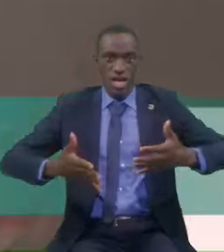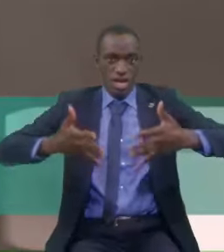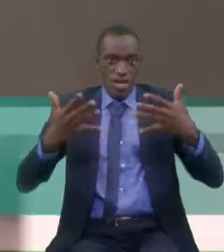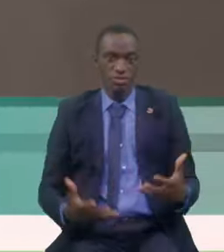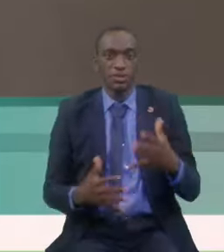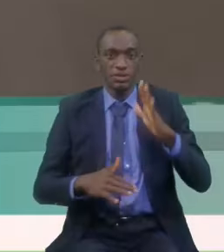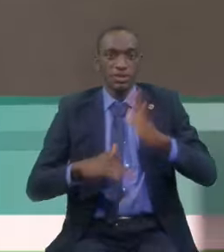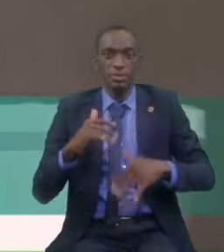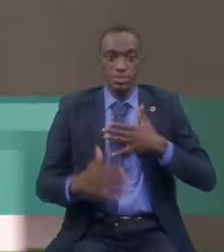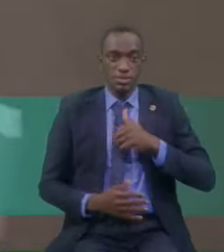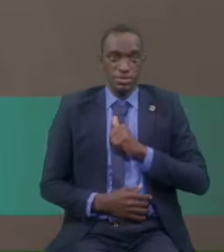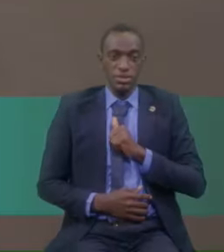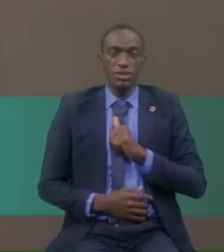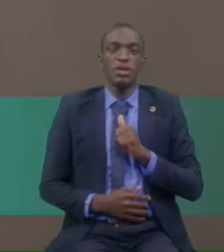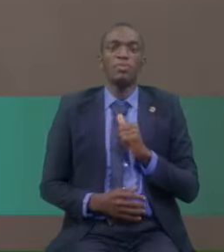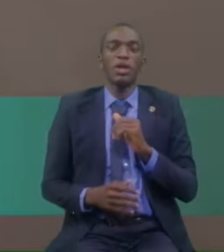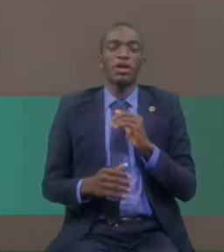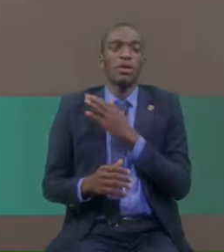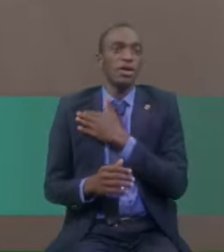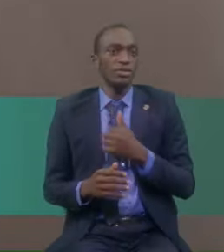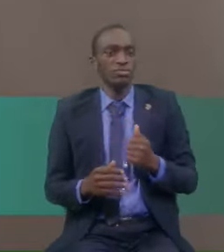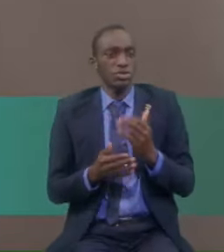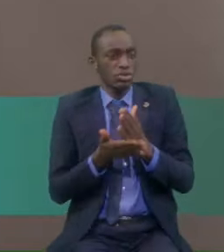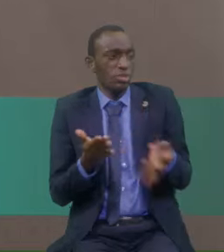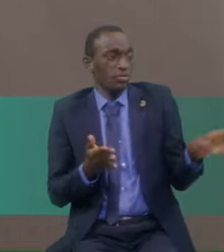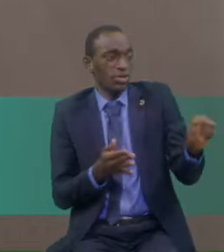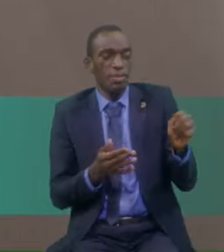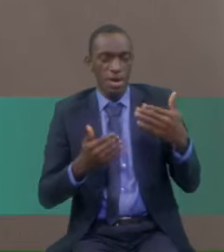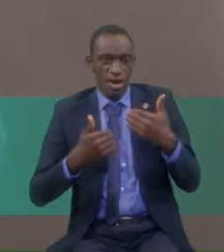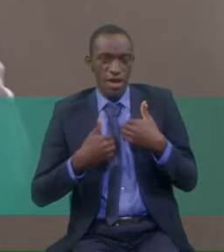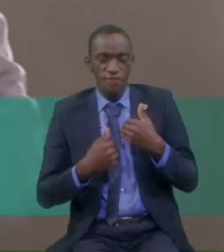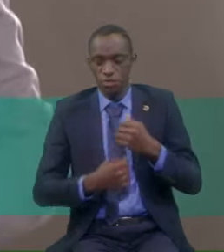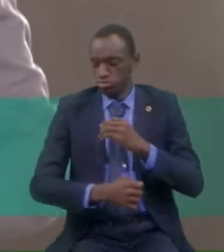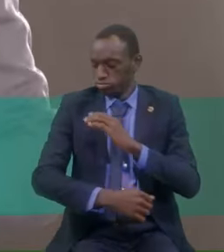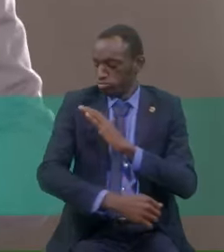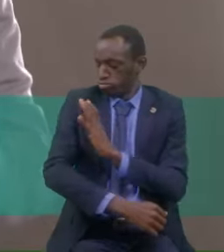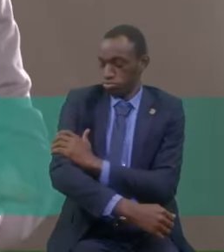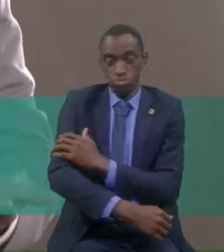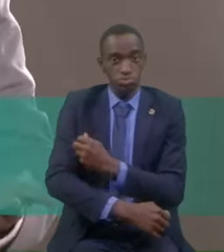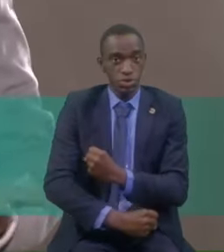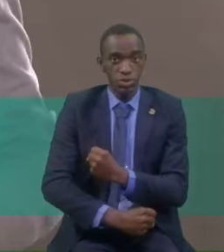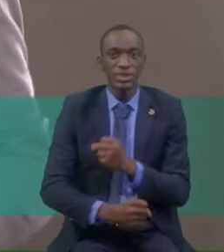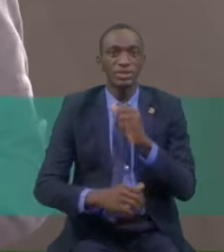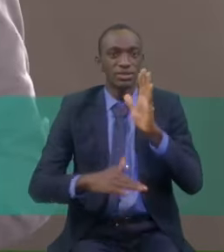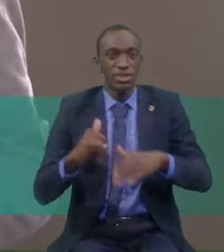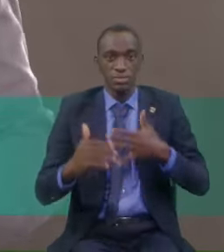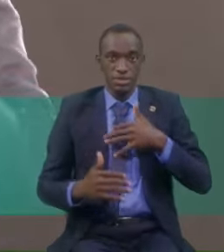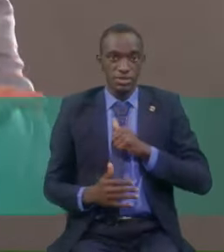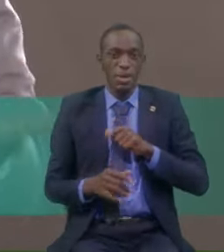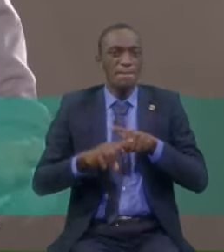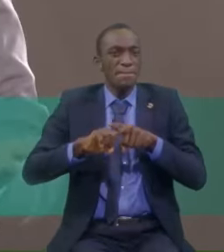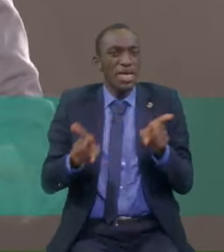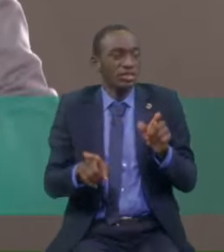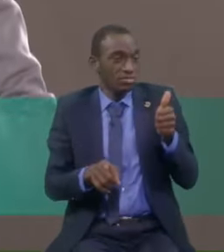of them have muscles more than I have. But they surrender their bodies